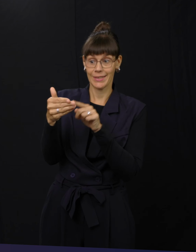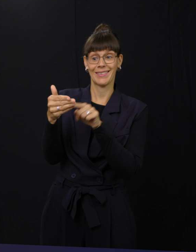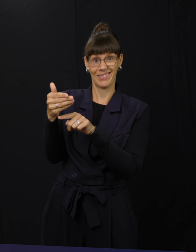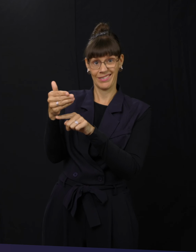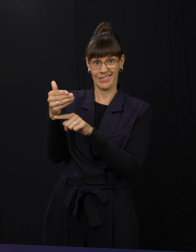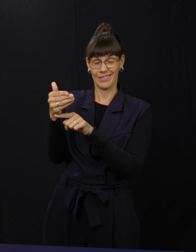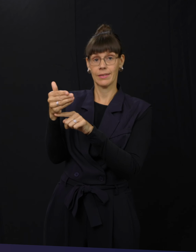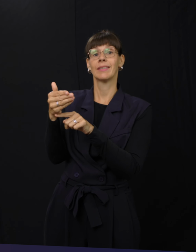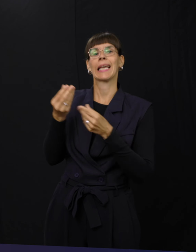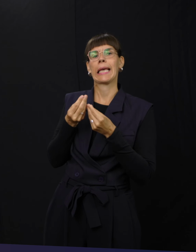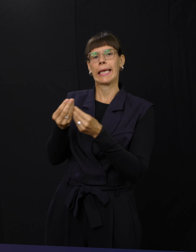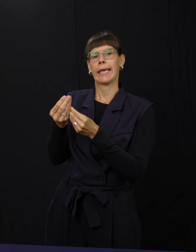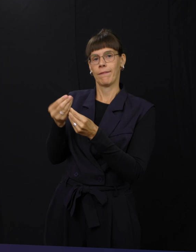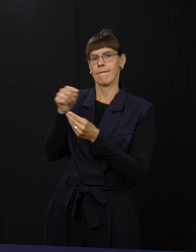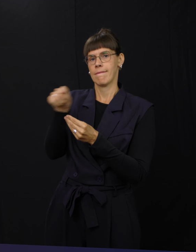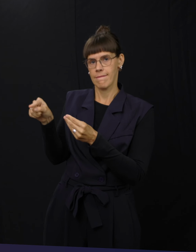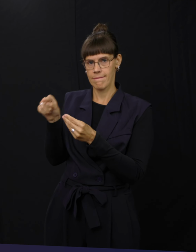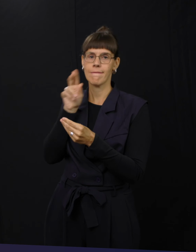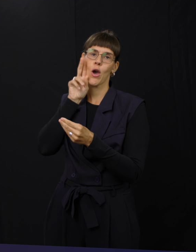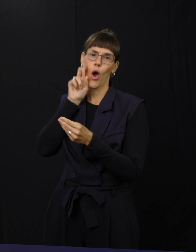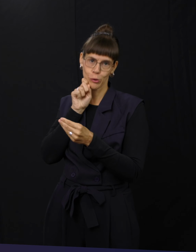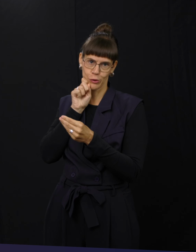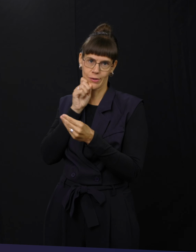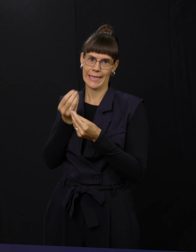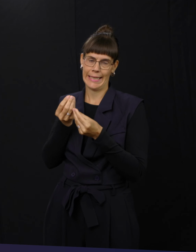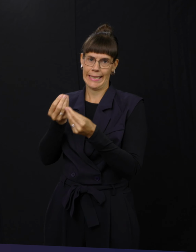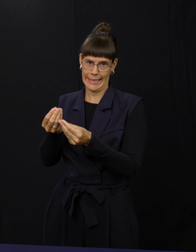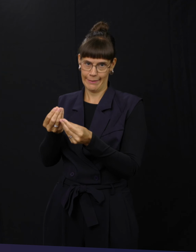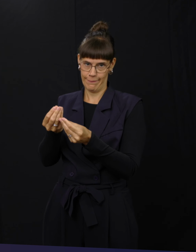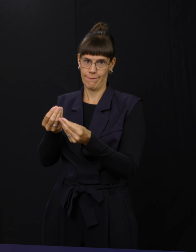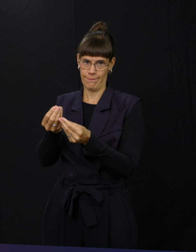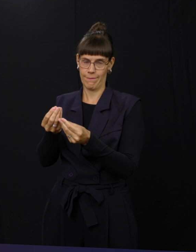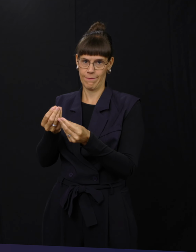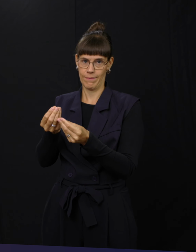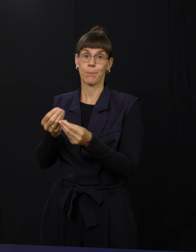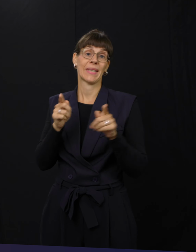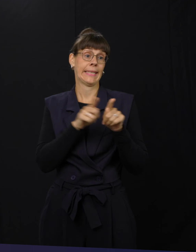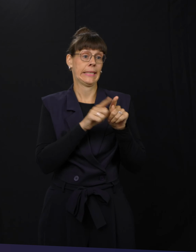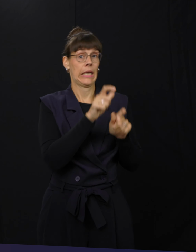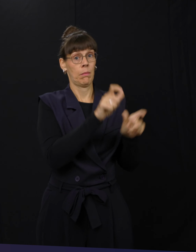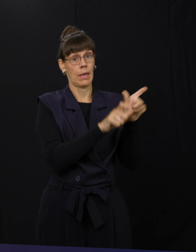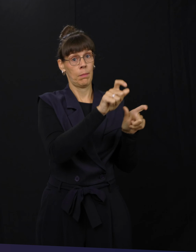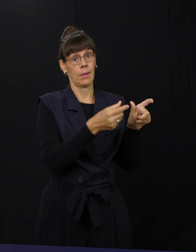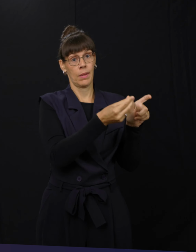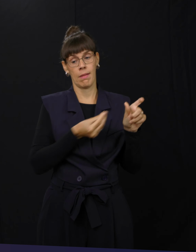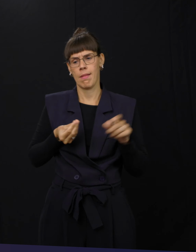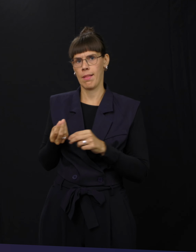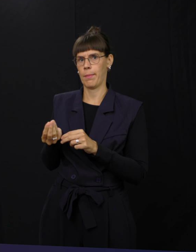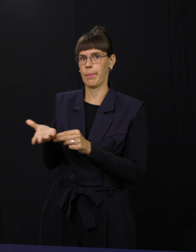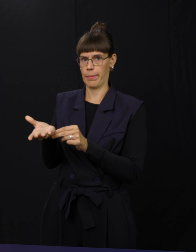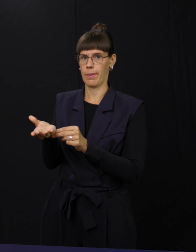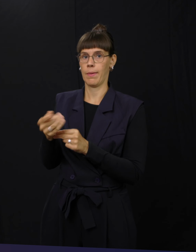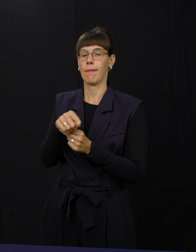fish Usher syndrome by introducing a variant that is also seen in patient. And this fish is